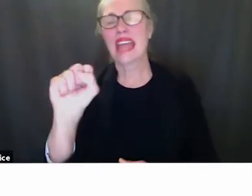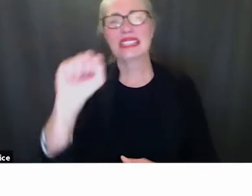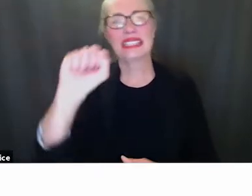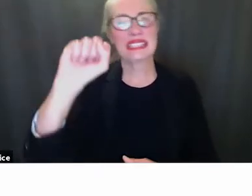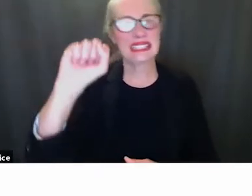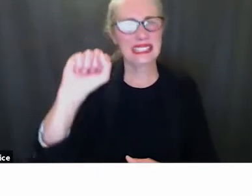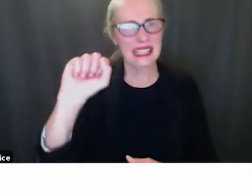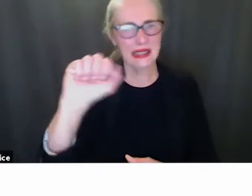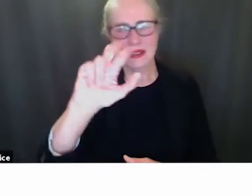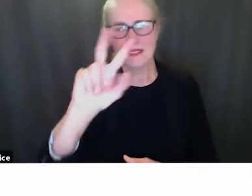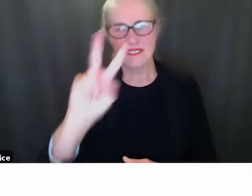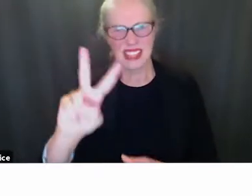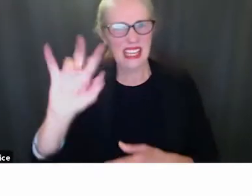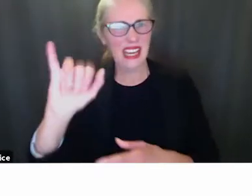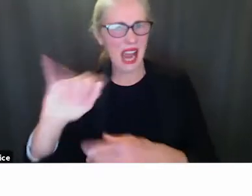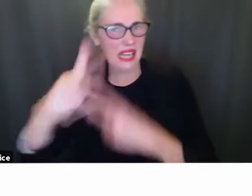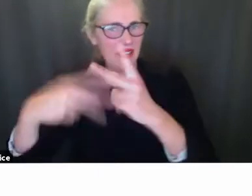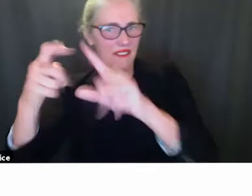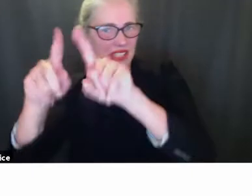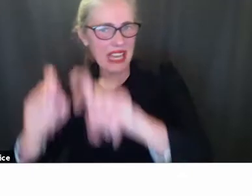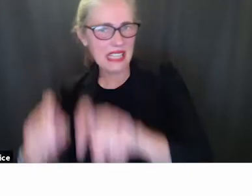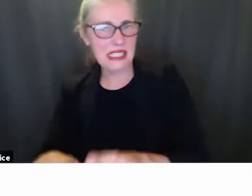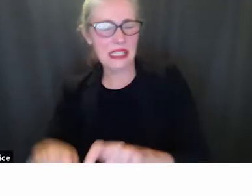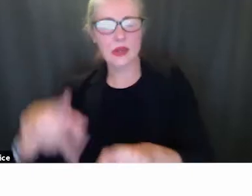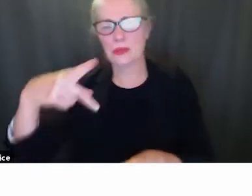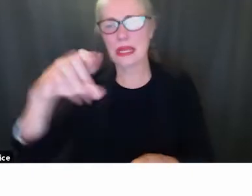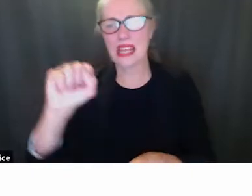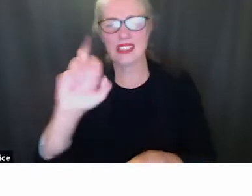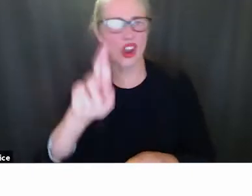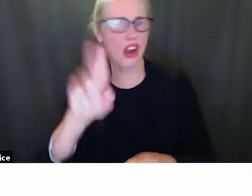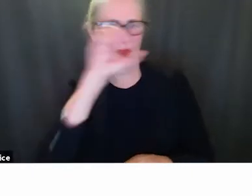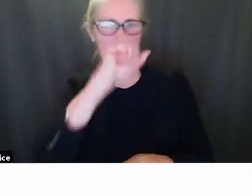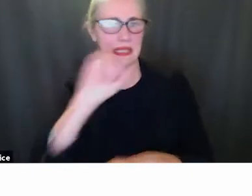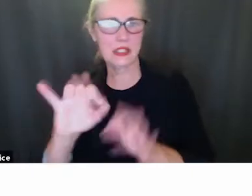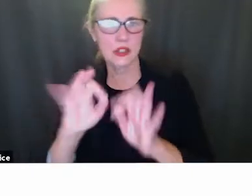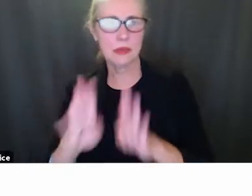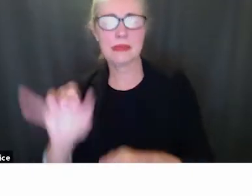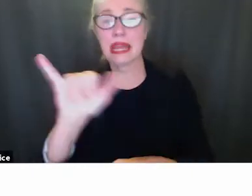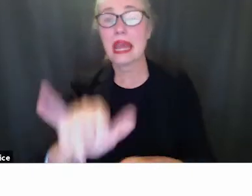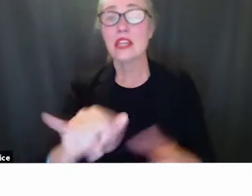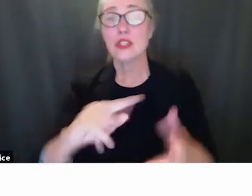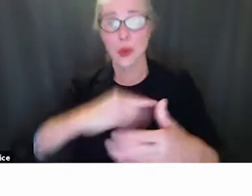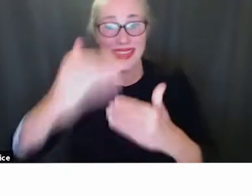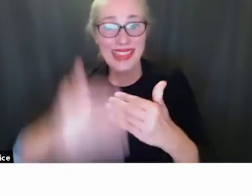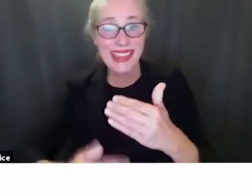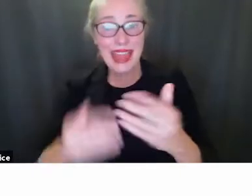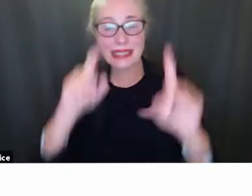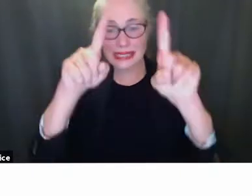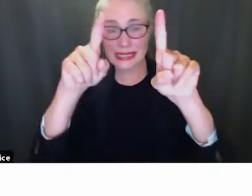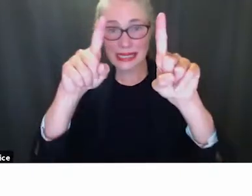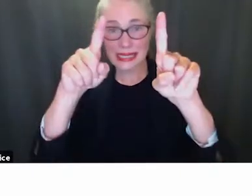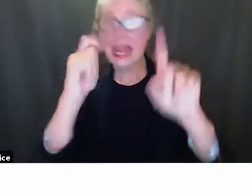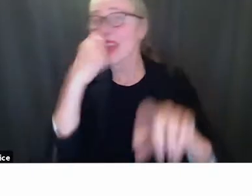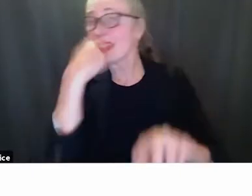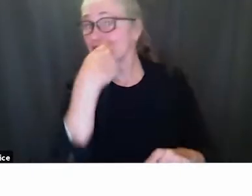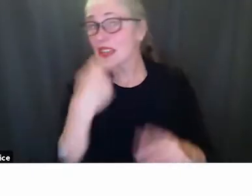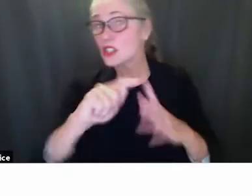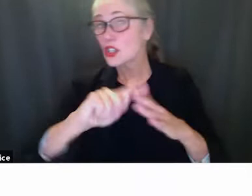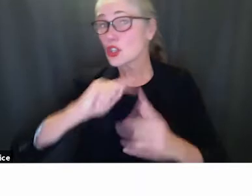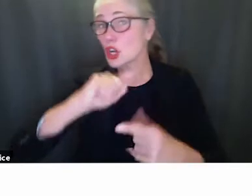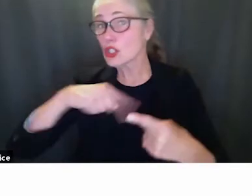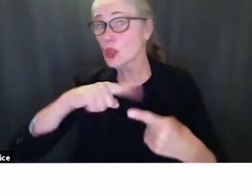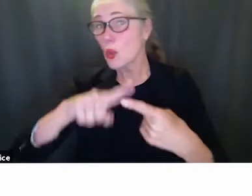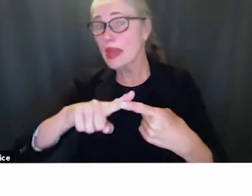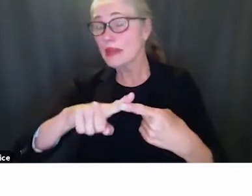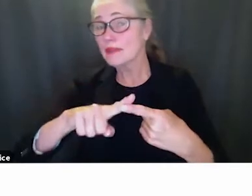next round of surveillance testing, which begins October 4th, we're taking a week off,